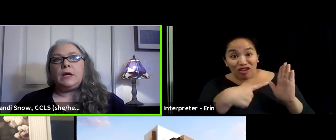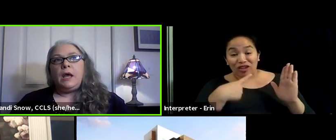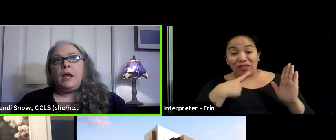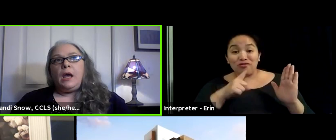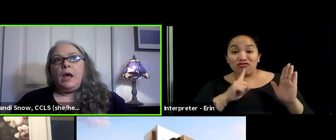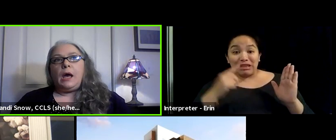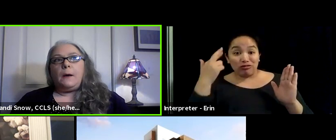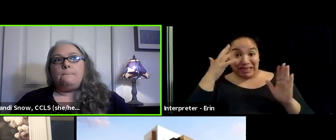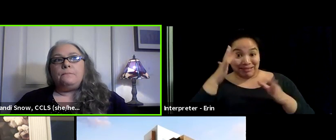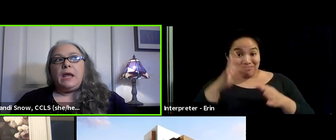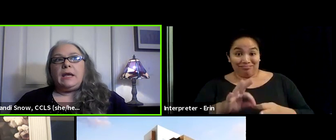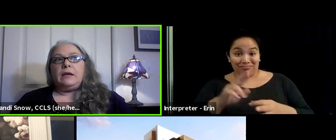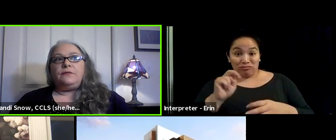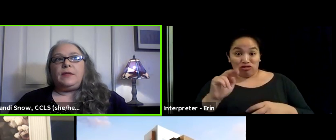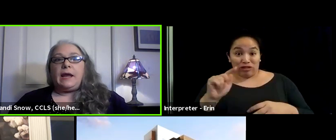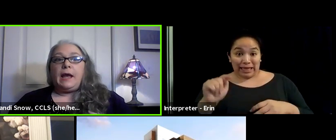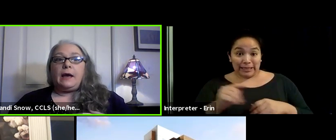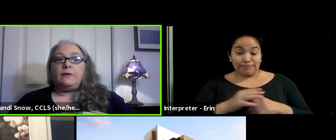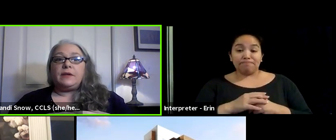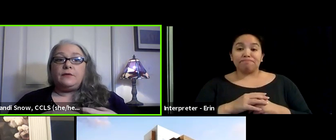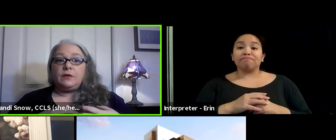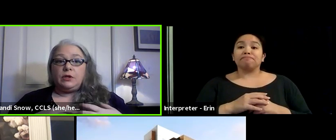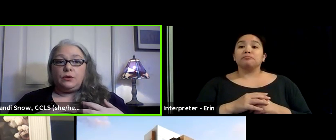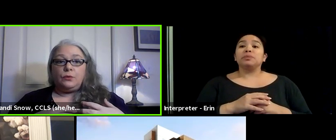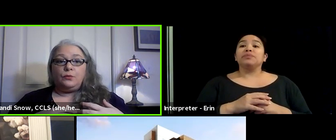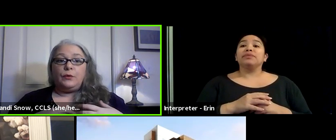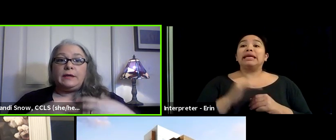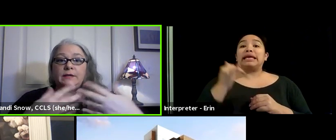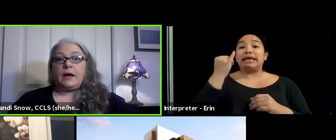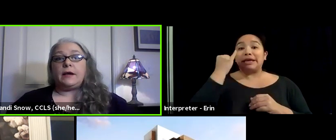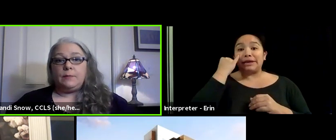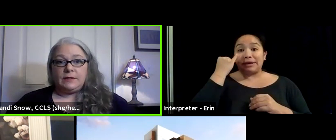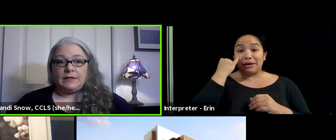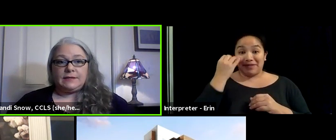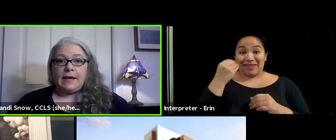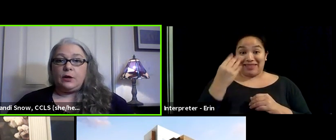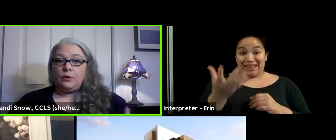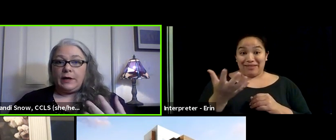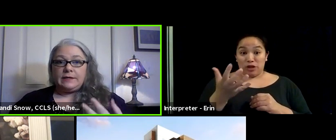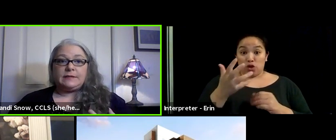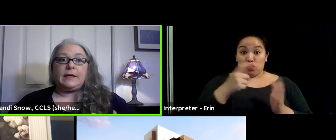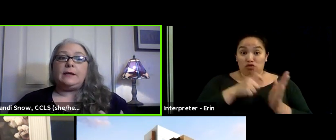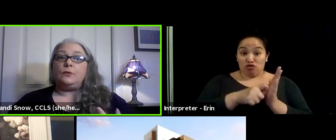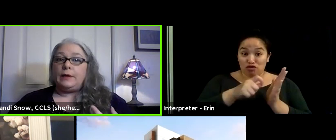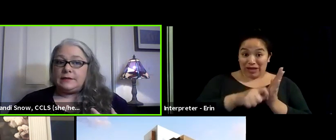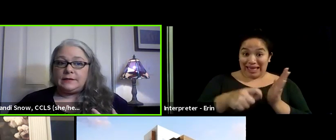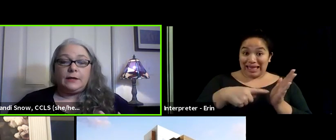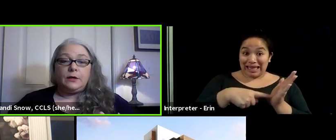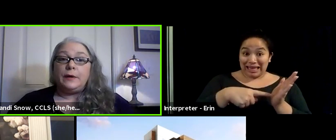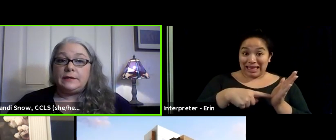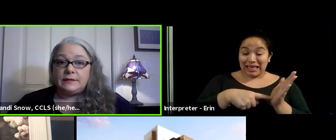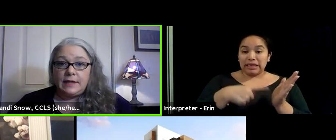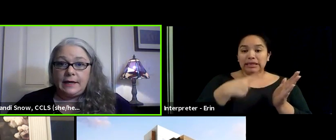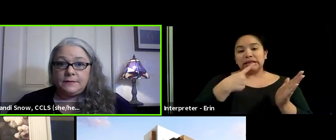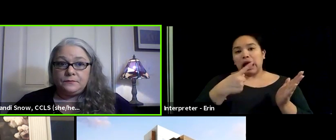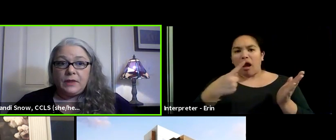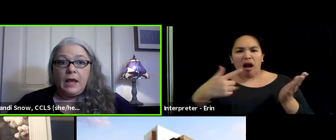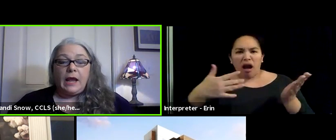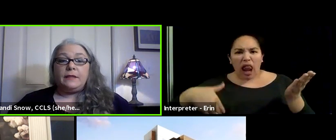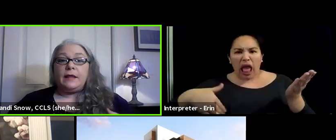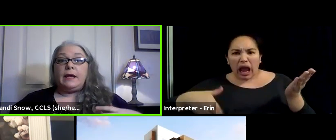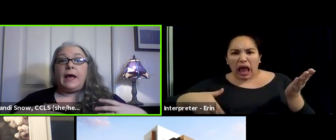rent. If they have given you written documents that say your rent is late, your rent is late, your rent is